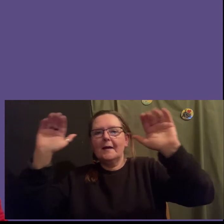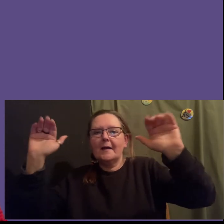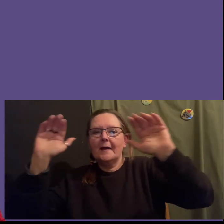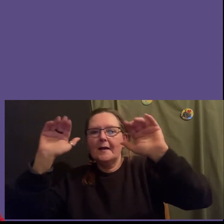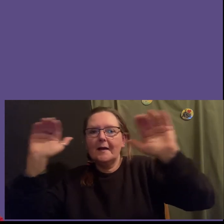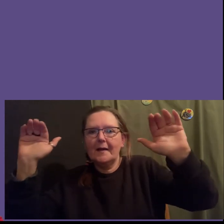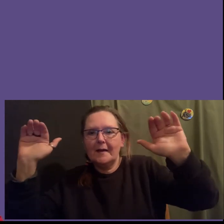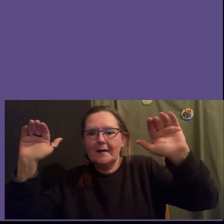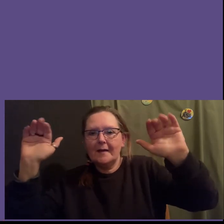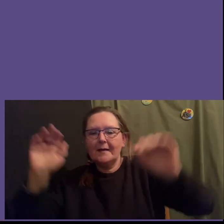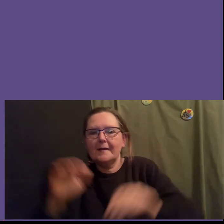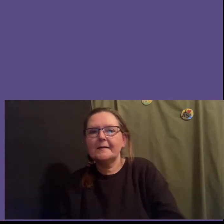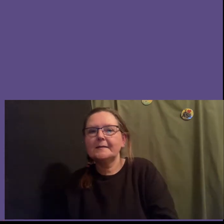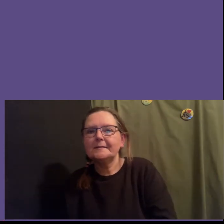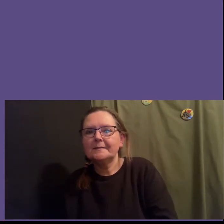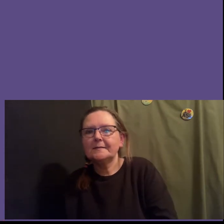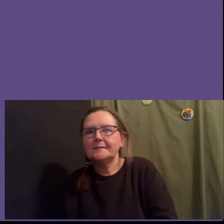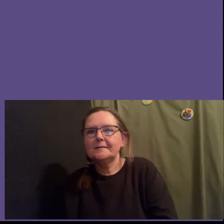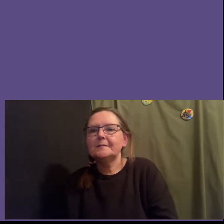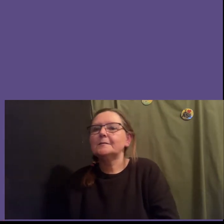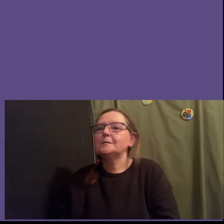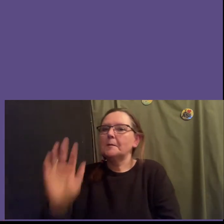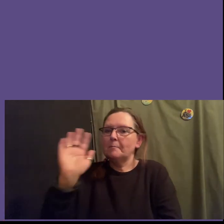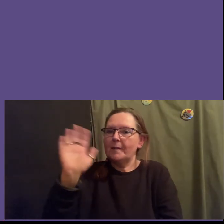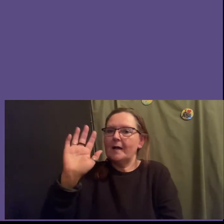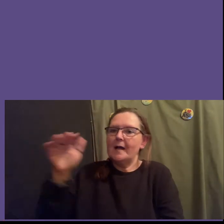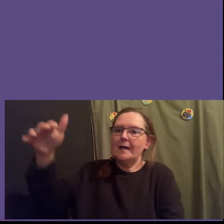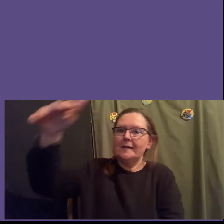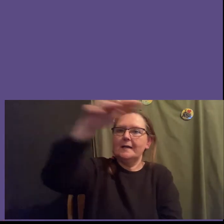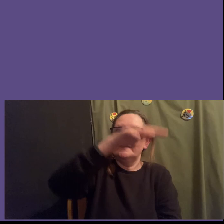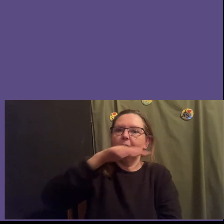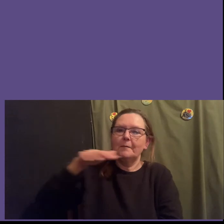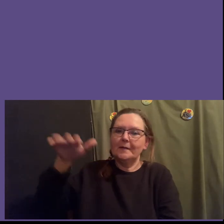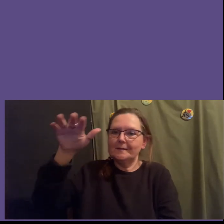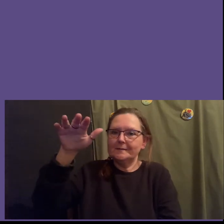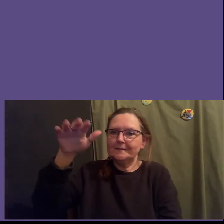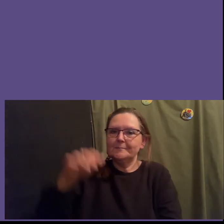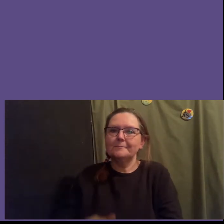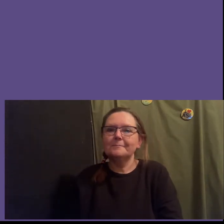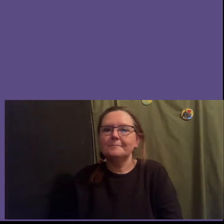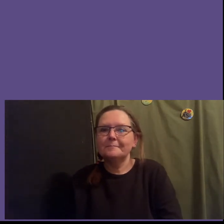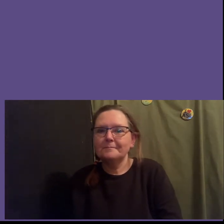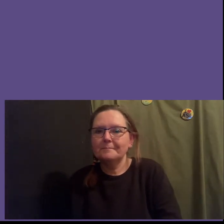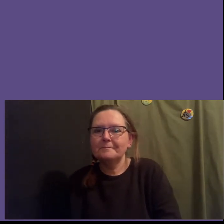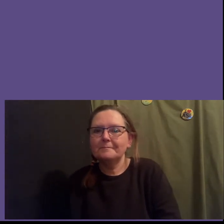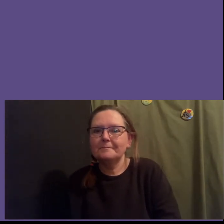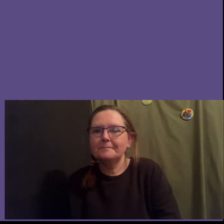goodbye. And goodbye to all of you.